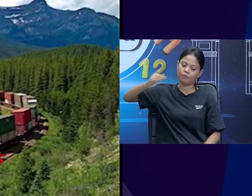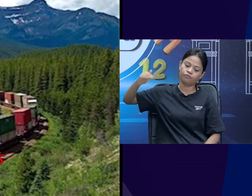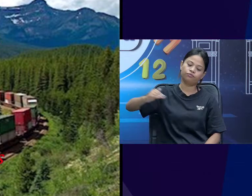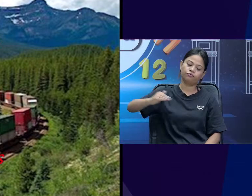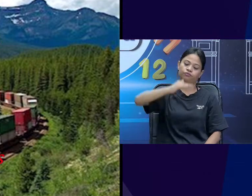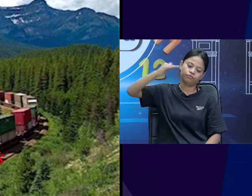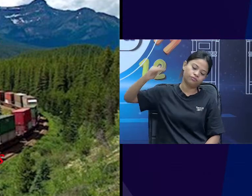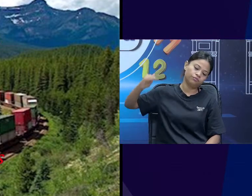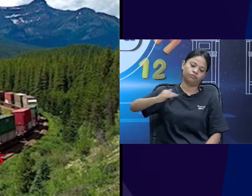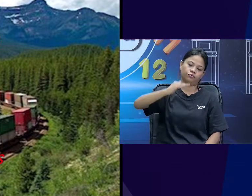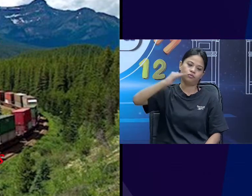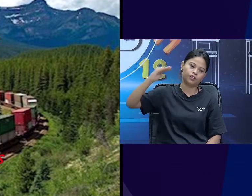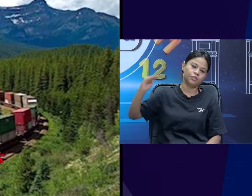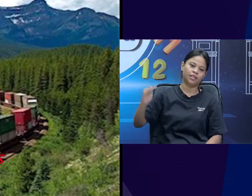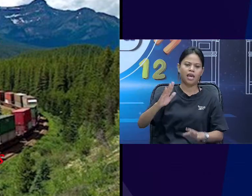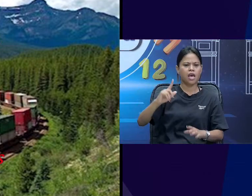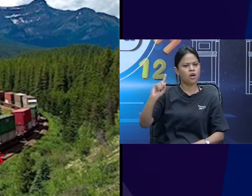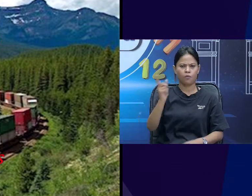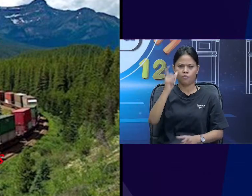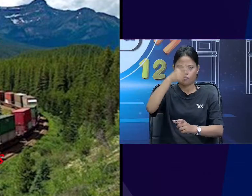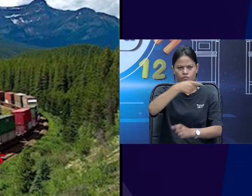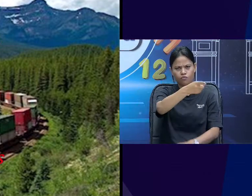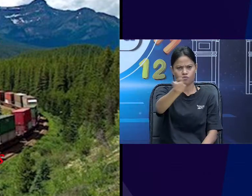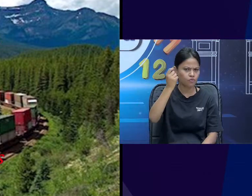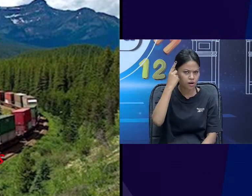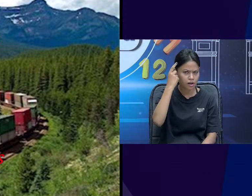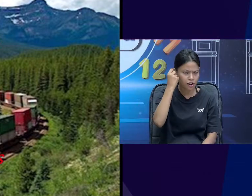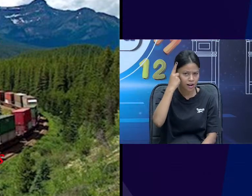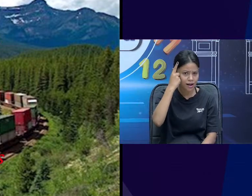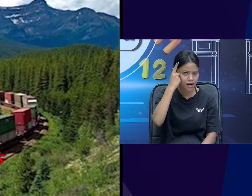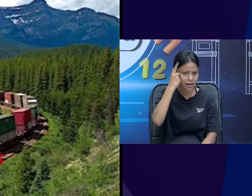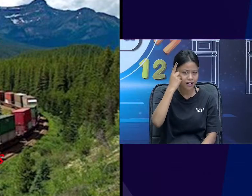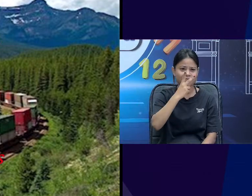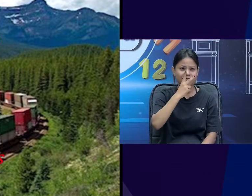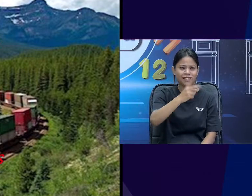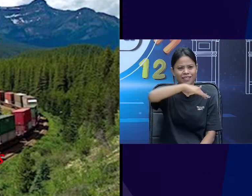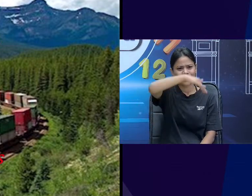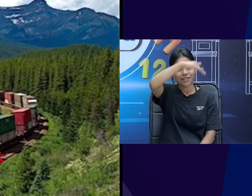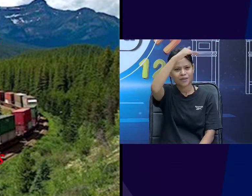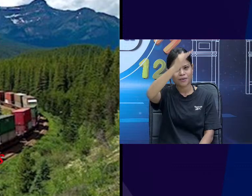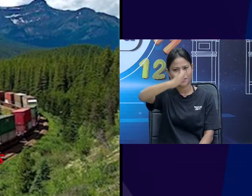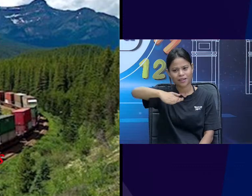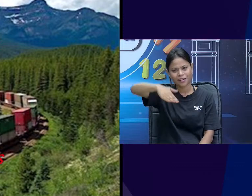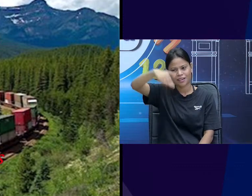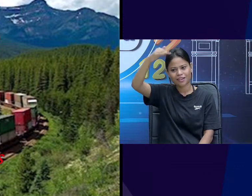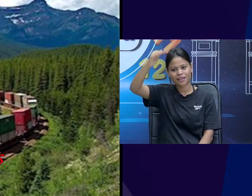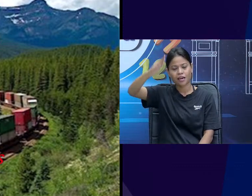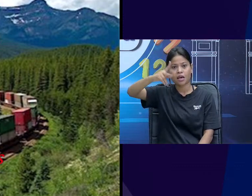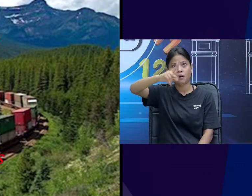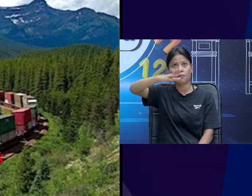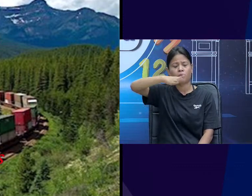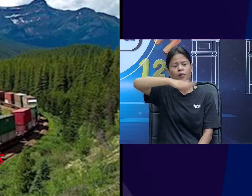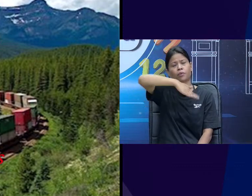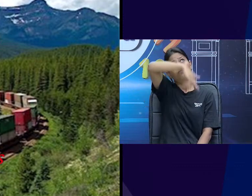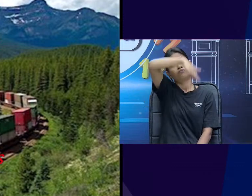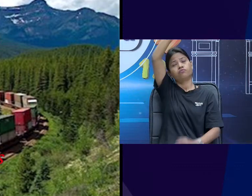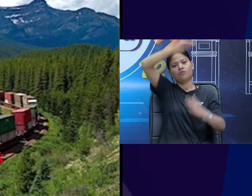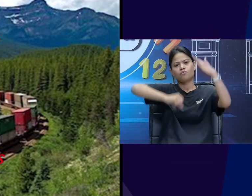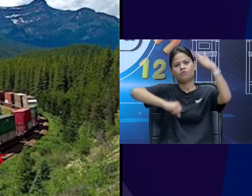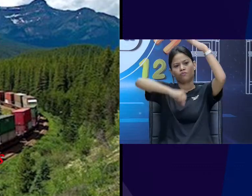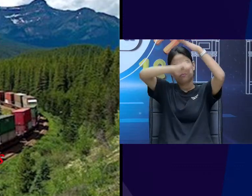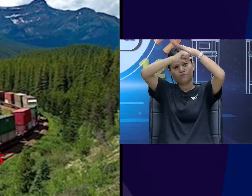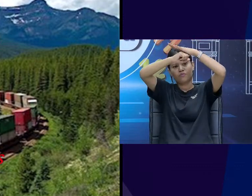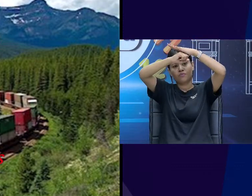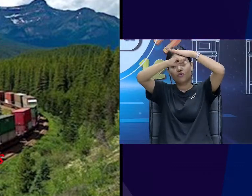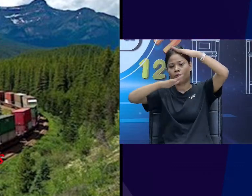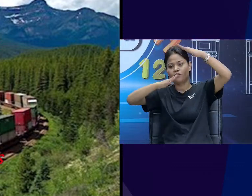all of you understood? Mountains are clearly put in this picture. They are all high, elevated,